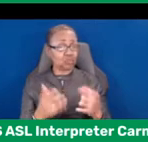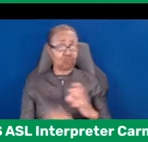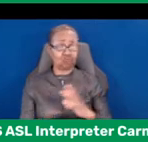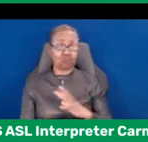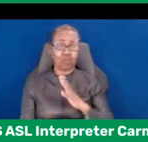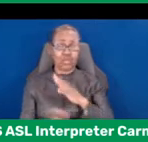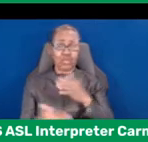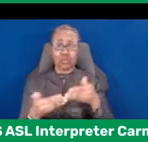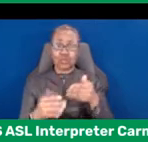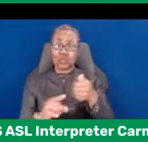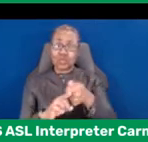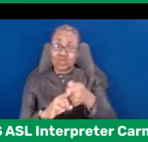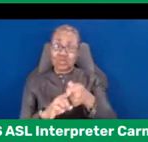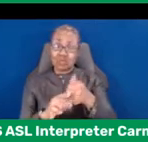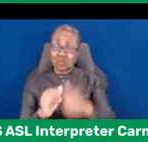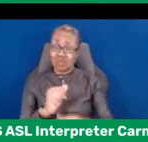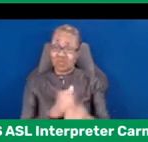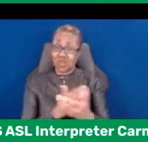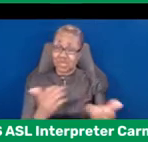introduce yourself to everyone?